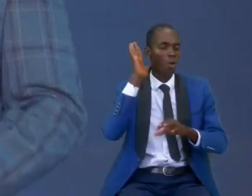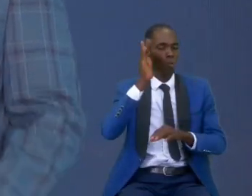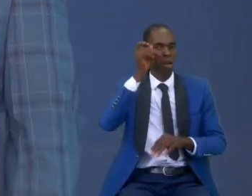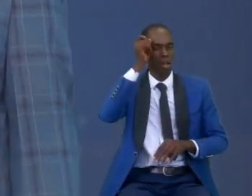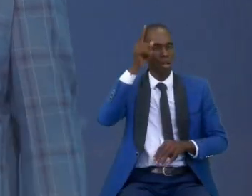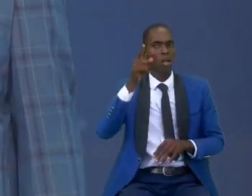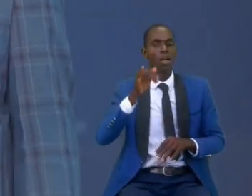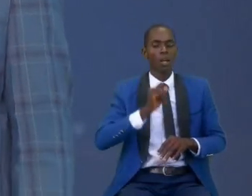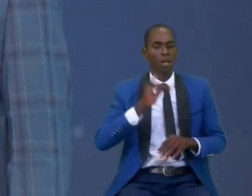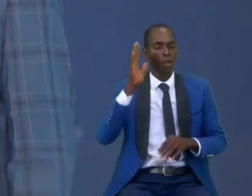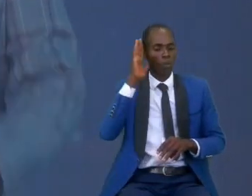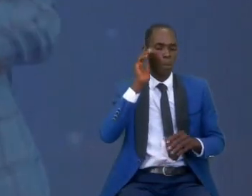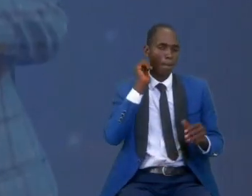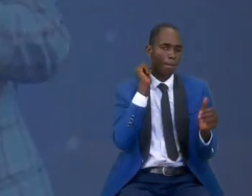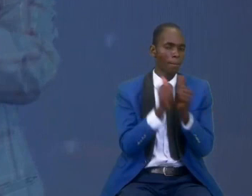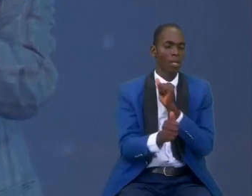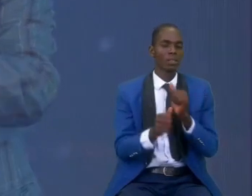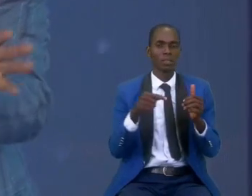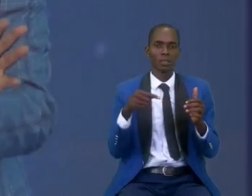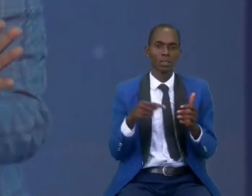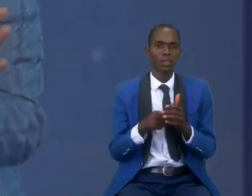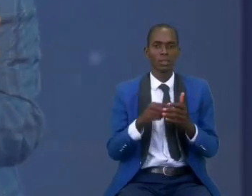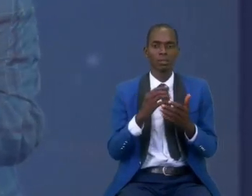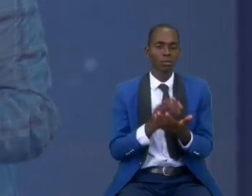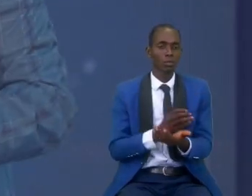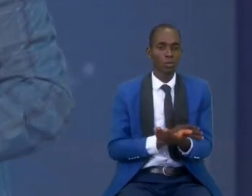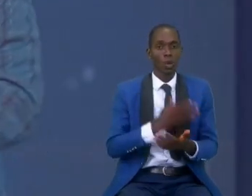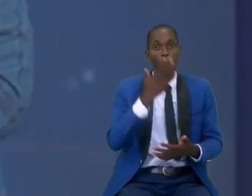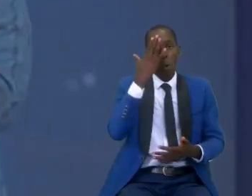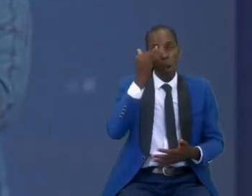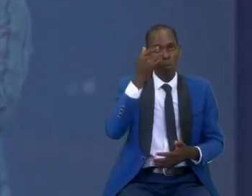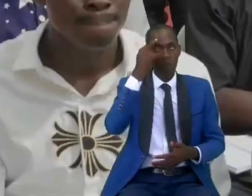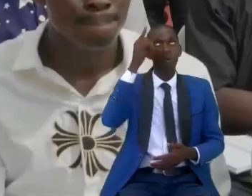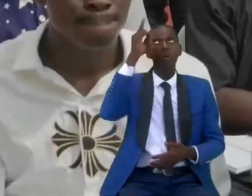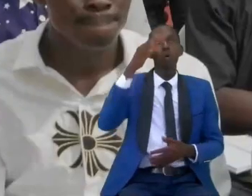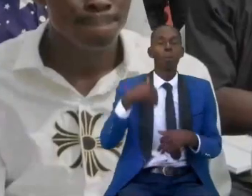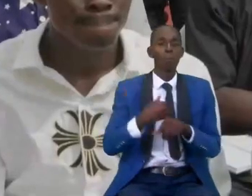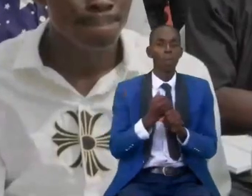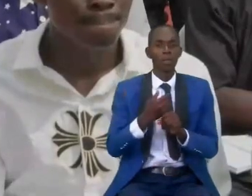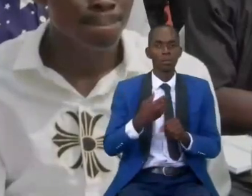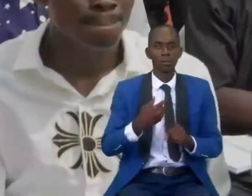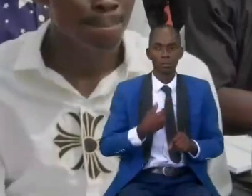Because God made me. And he doesn't make dummies.